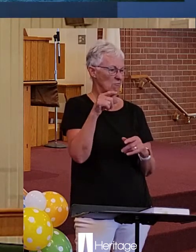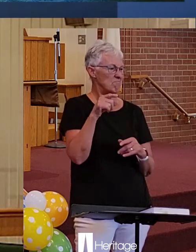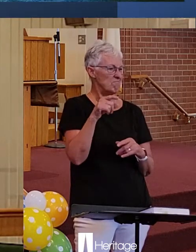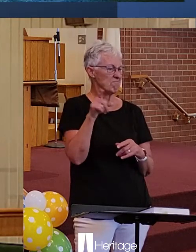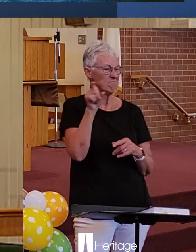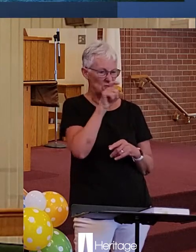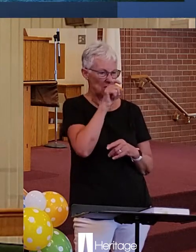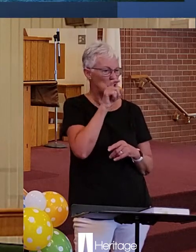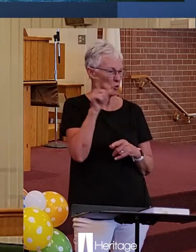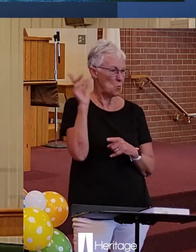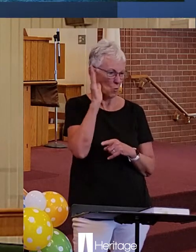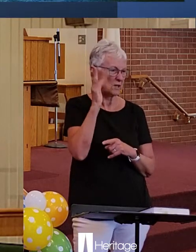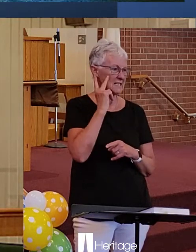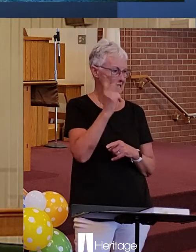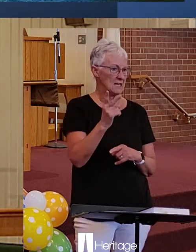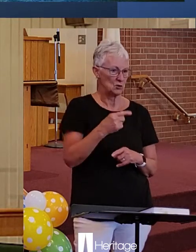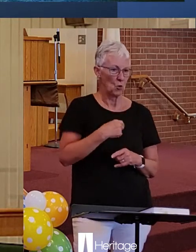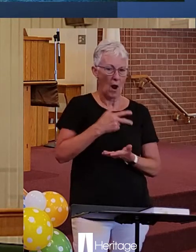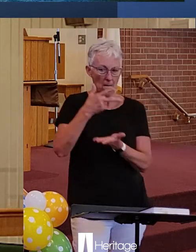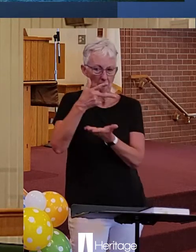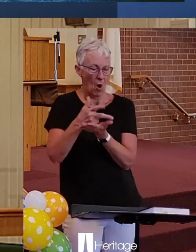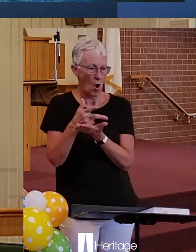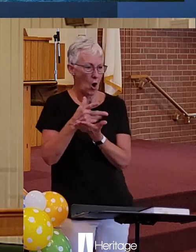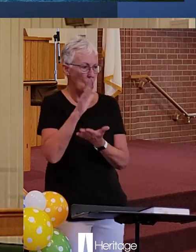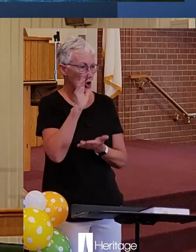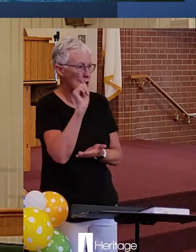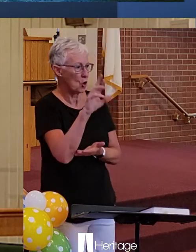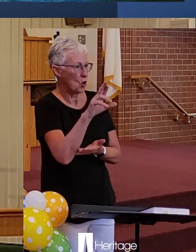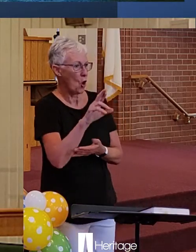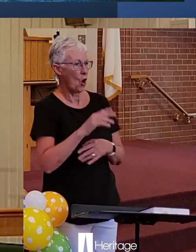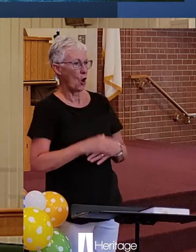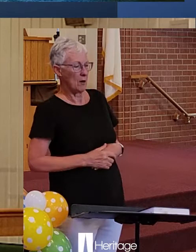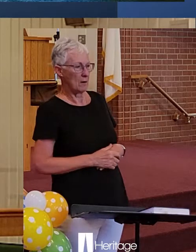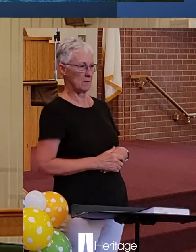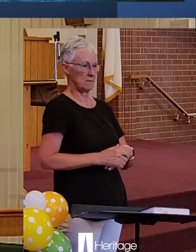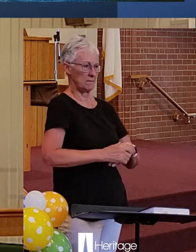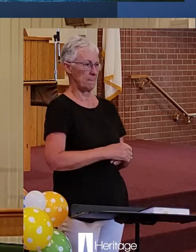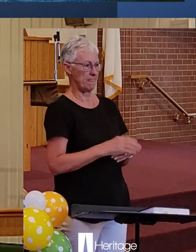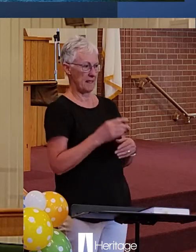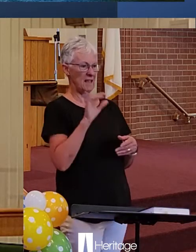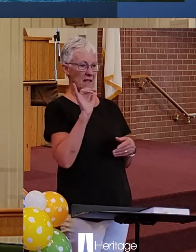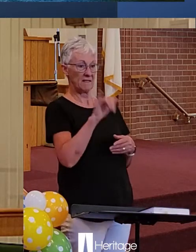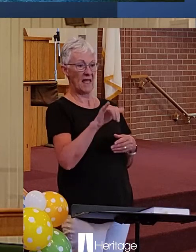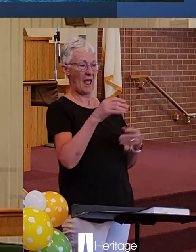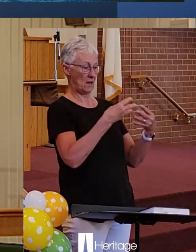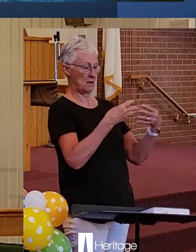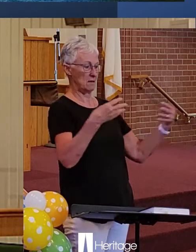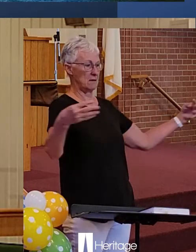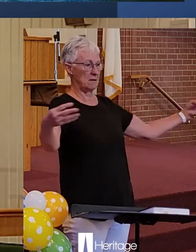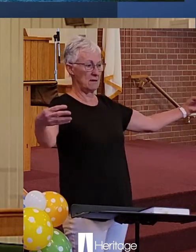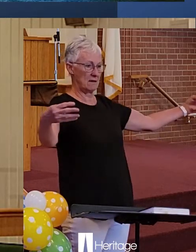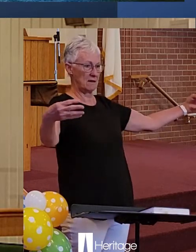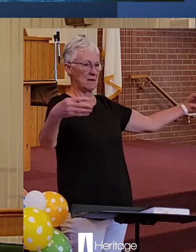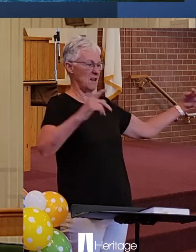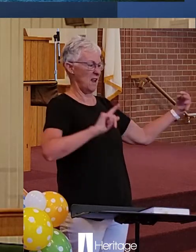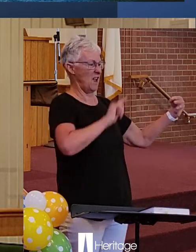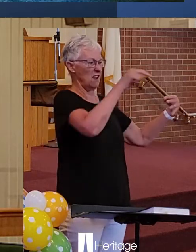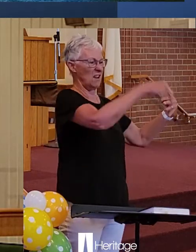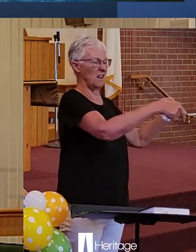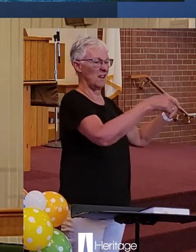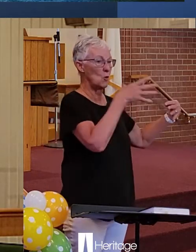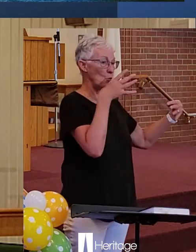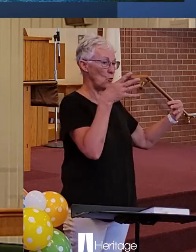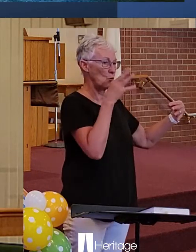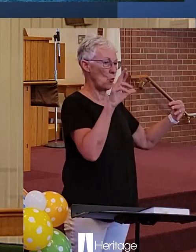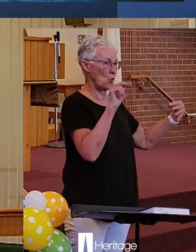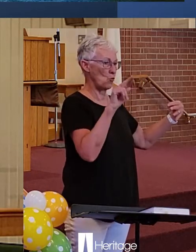I parked the car, I got out, I climbed over the fence. C.S. Ranch is owned by my cousin, so I wasn't too worried. And I hadn't gone more than